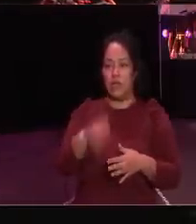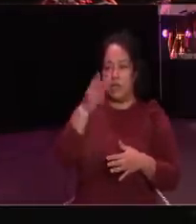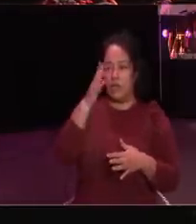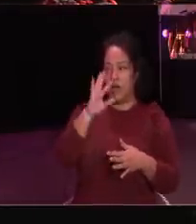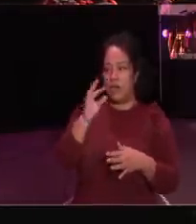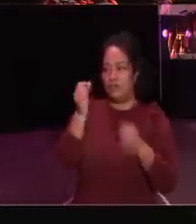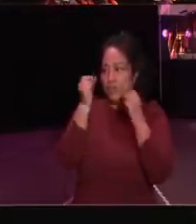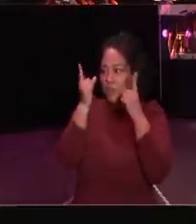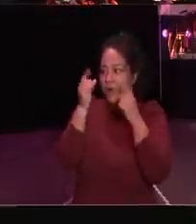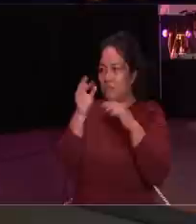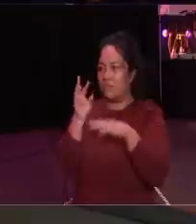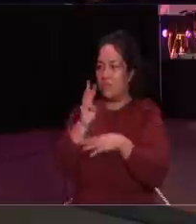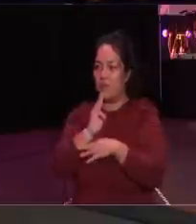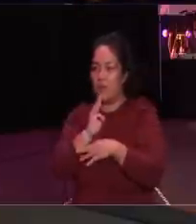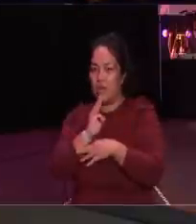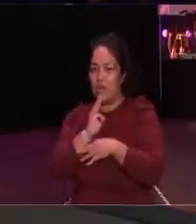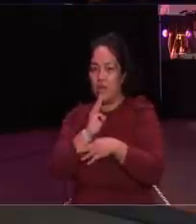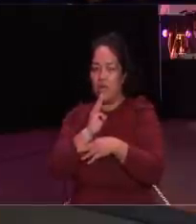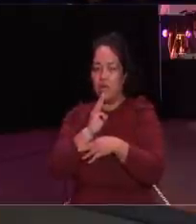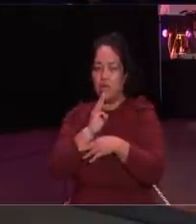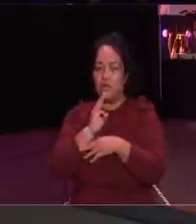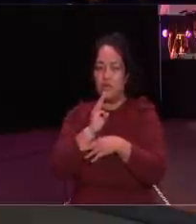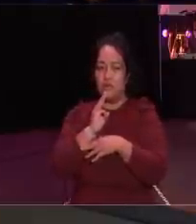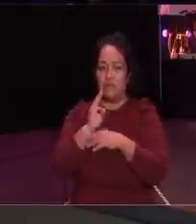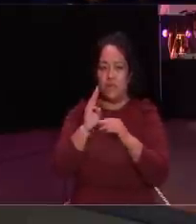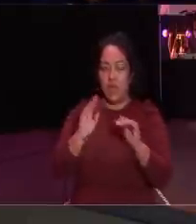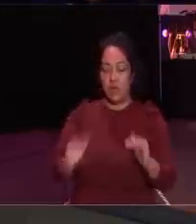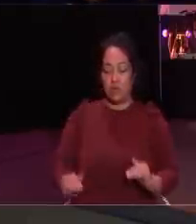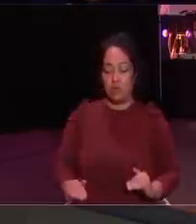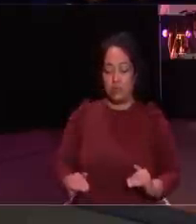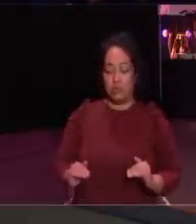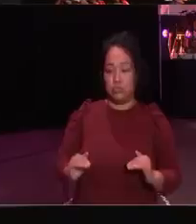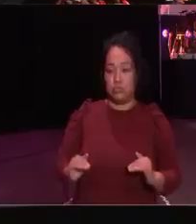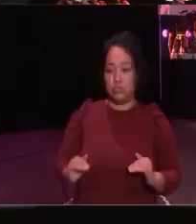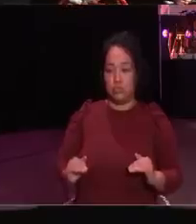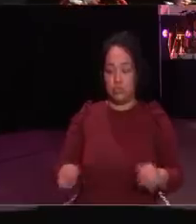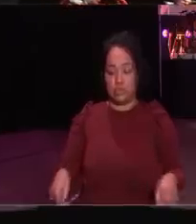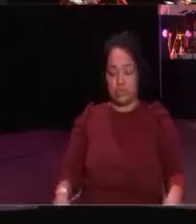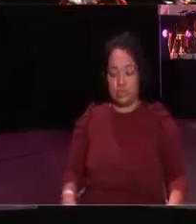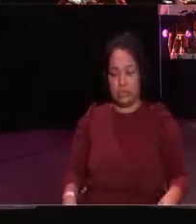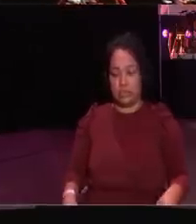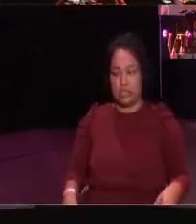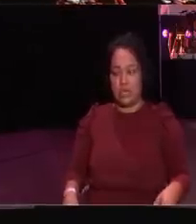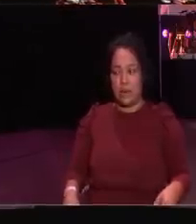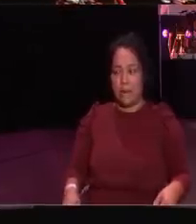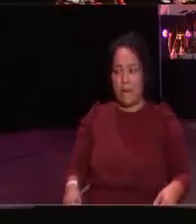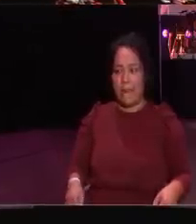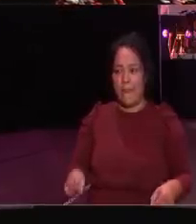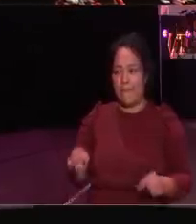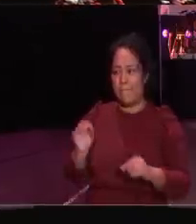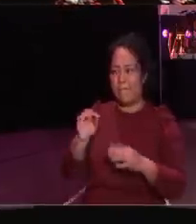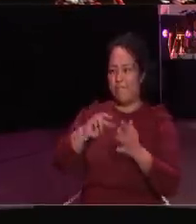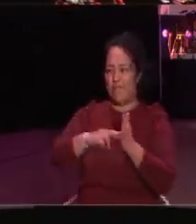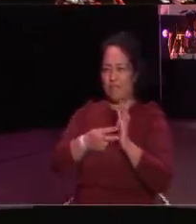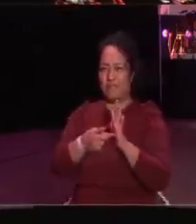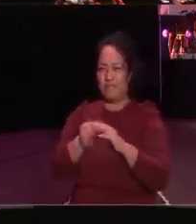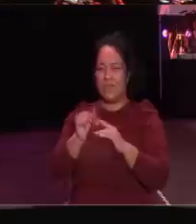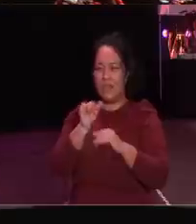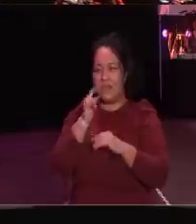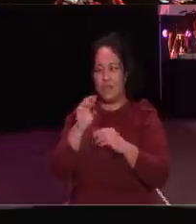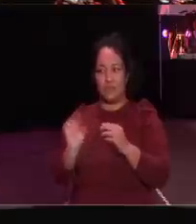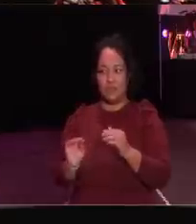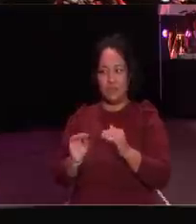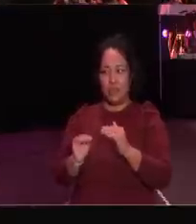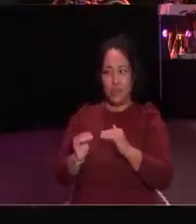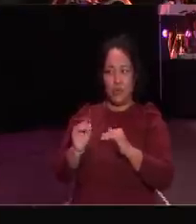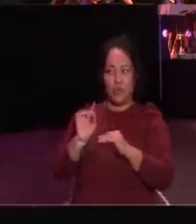surprises you because the water llega hasta tus rodillas. It arrives all the way up to your knees. No es que tú subes. It's not that you're going up. Es que la